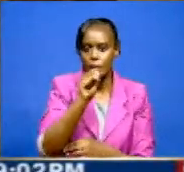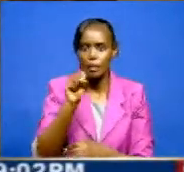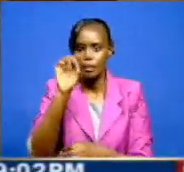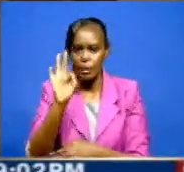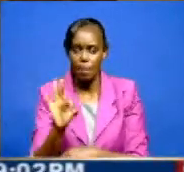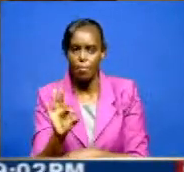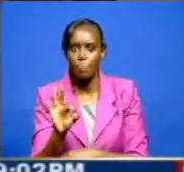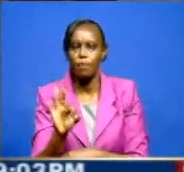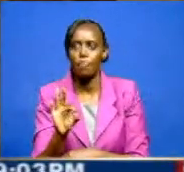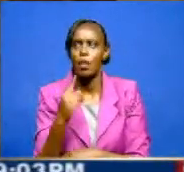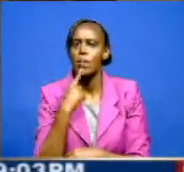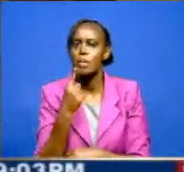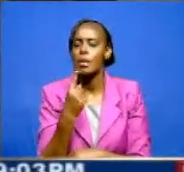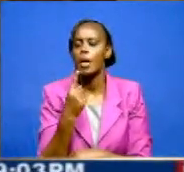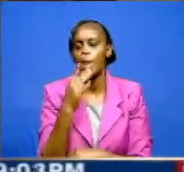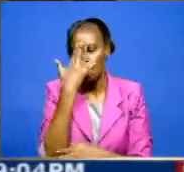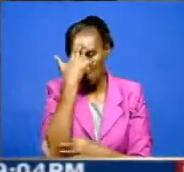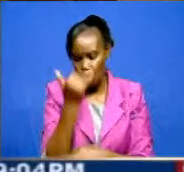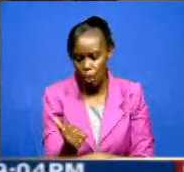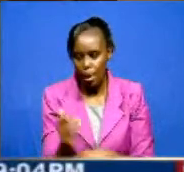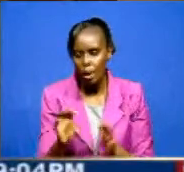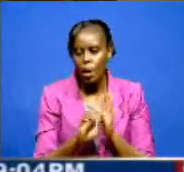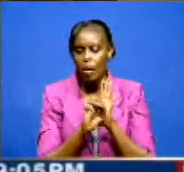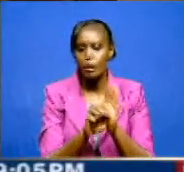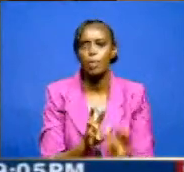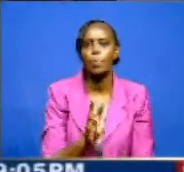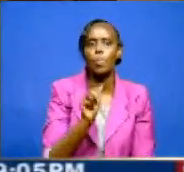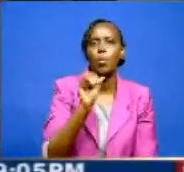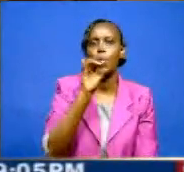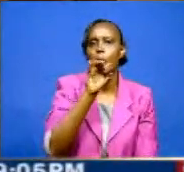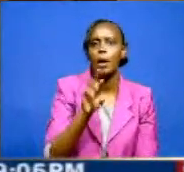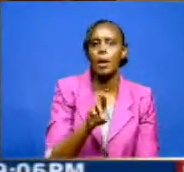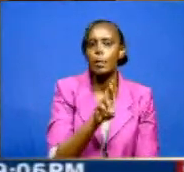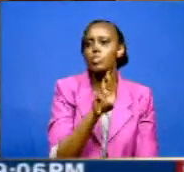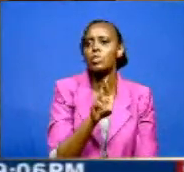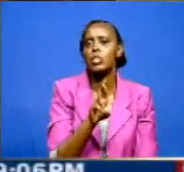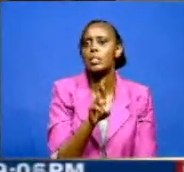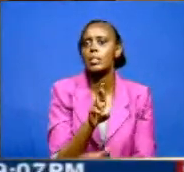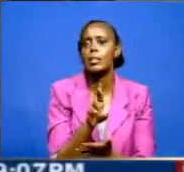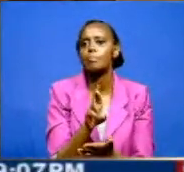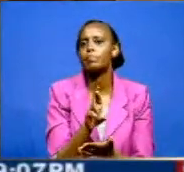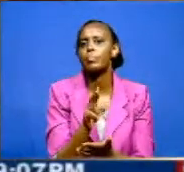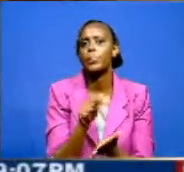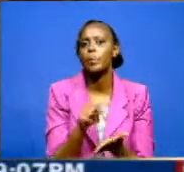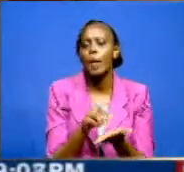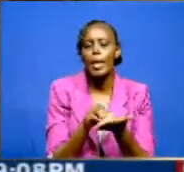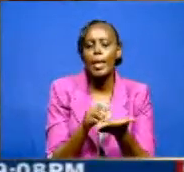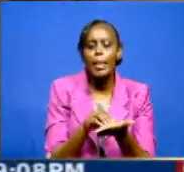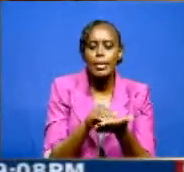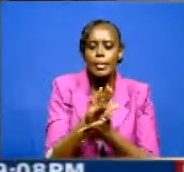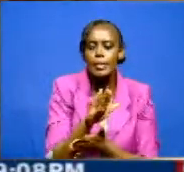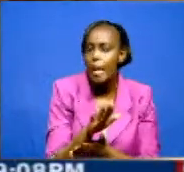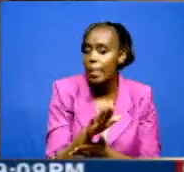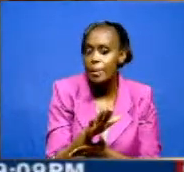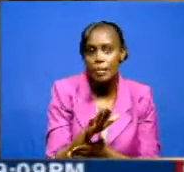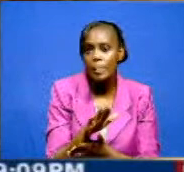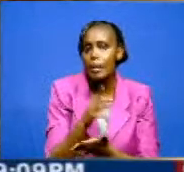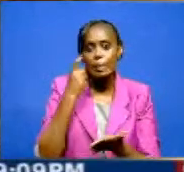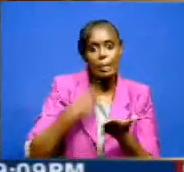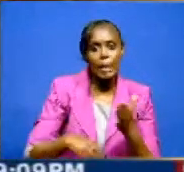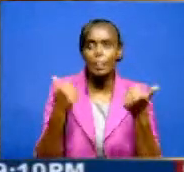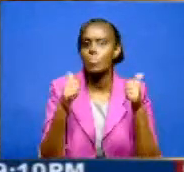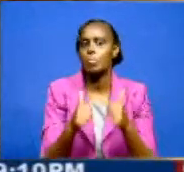Speaker, sir, why I'm saying that is that, for example, Wajir has not sent the remittances for NSSF for 7